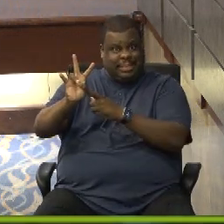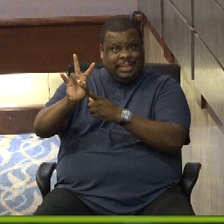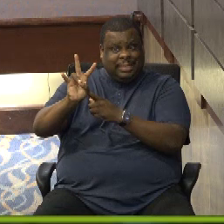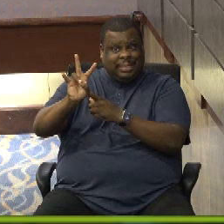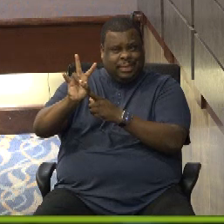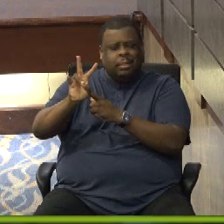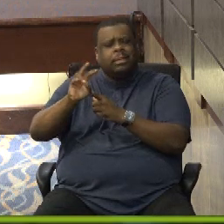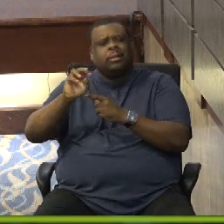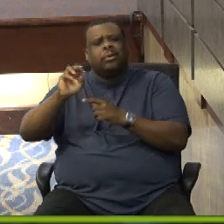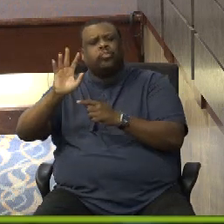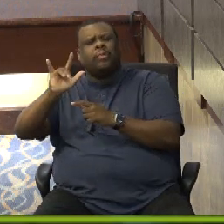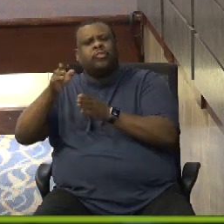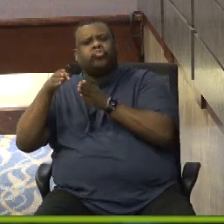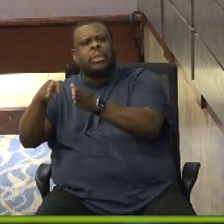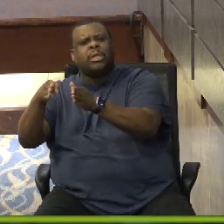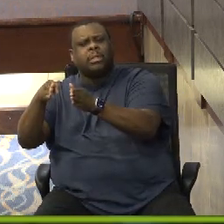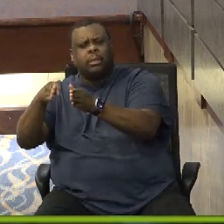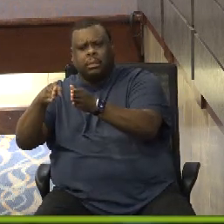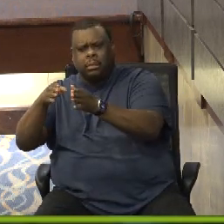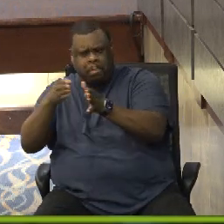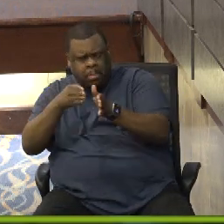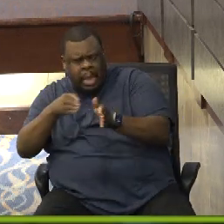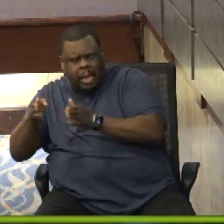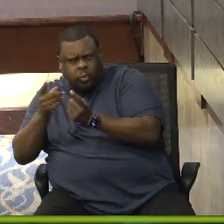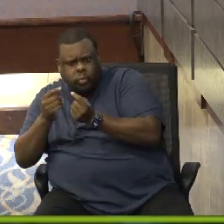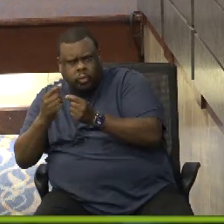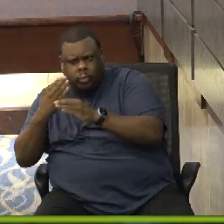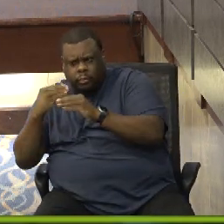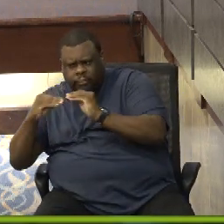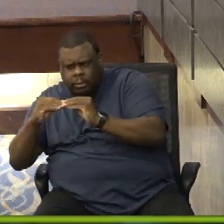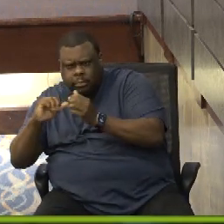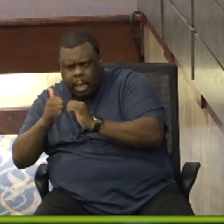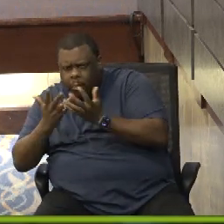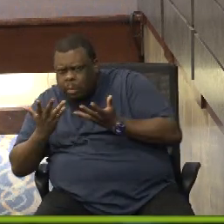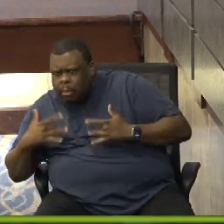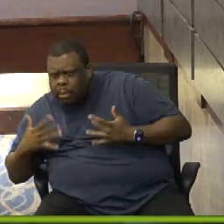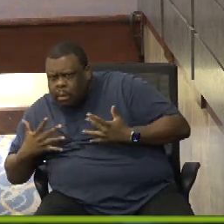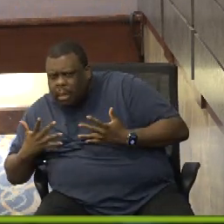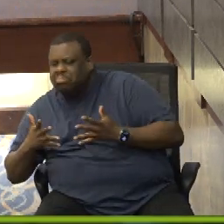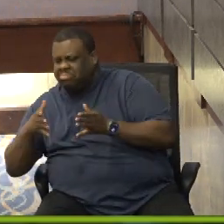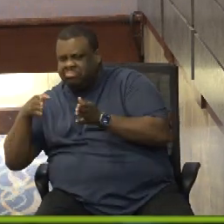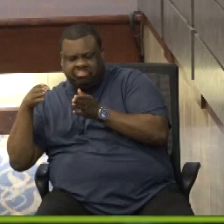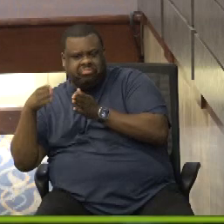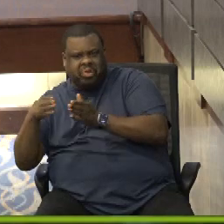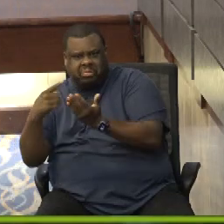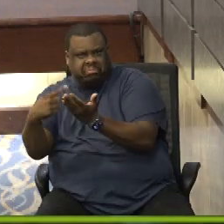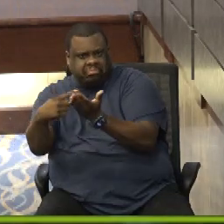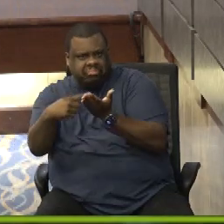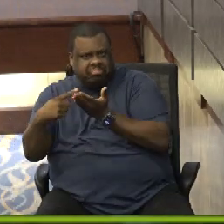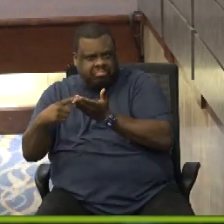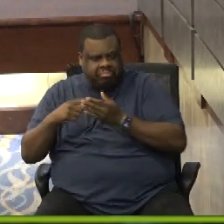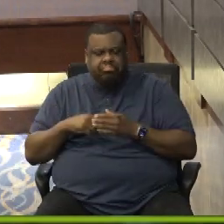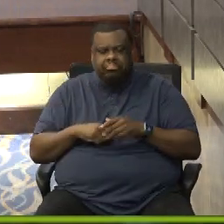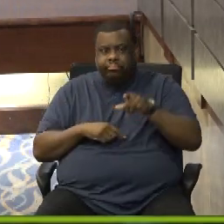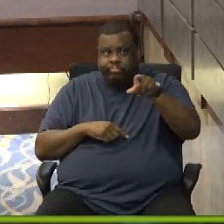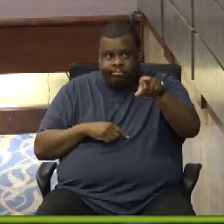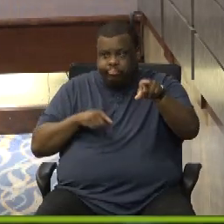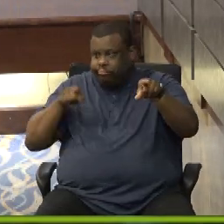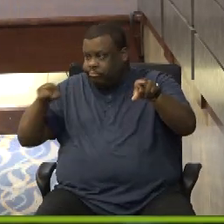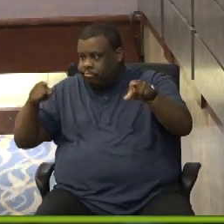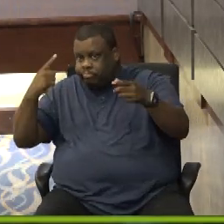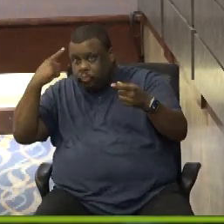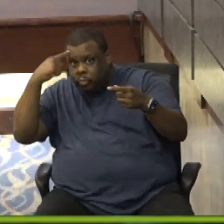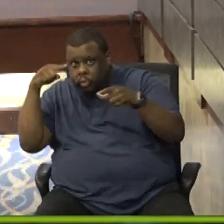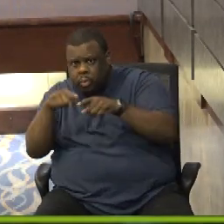25th Street Corridor Implementation Plan. At the August 15th meeting this year, Council approved entering into an agreement or contract